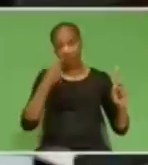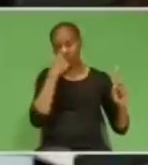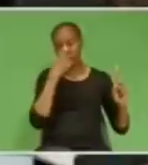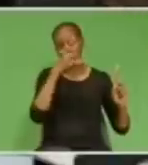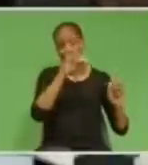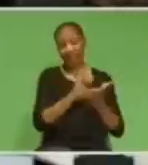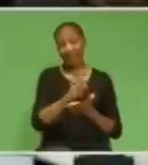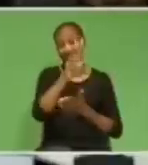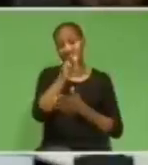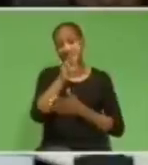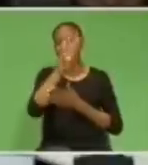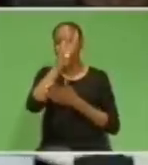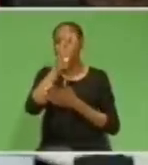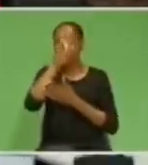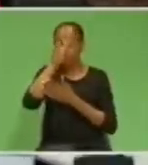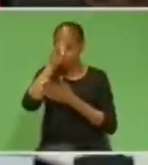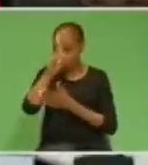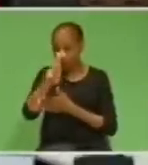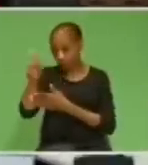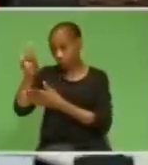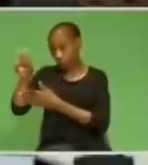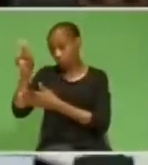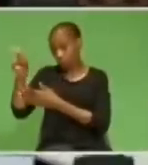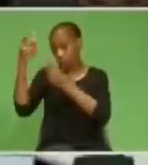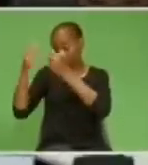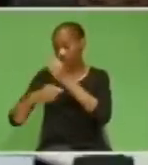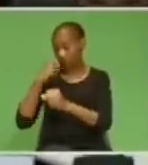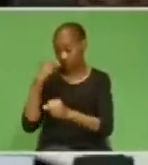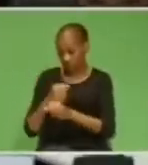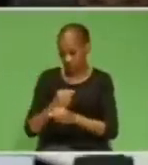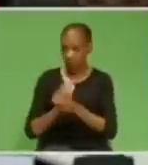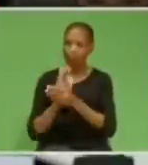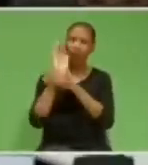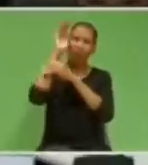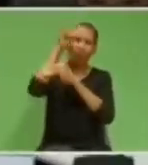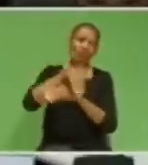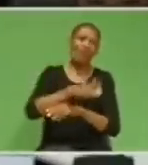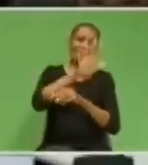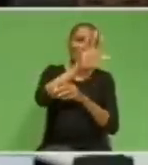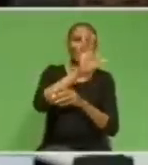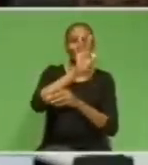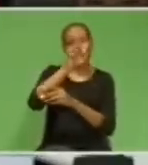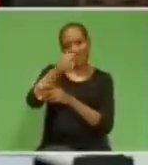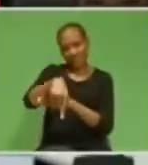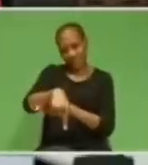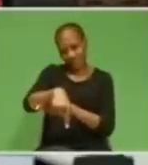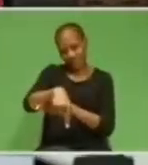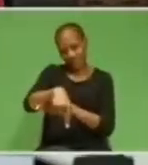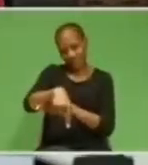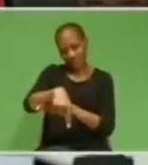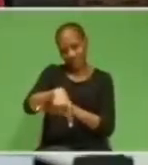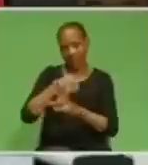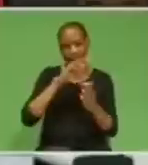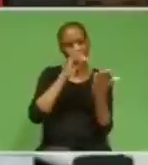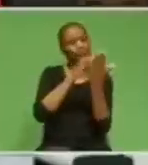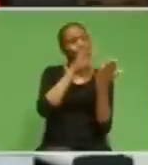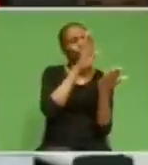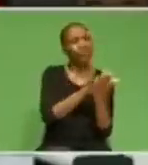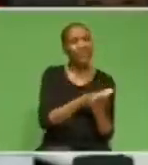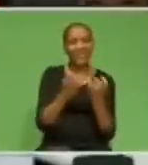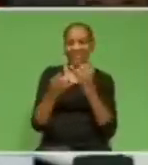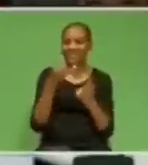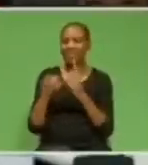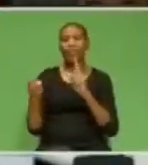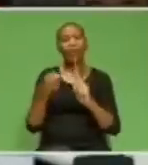By 2021-2022 financial year, there were over 53,000 reported cases of